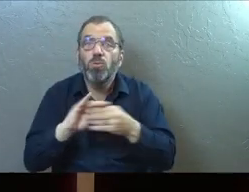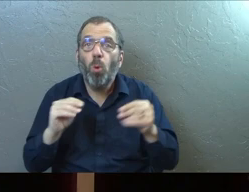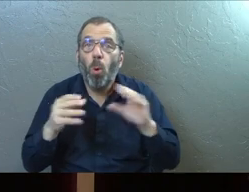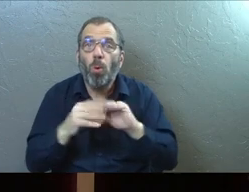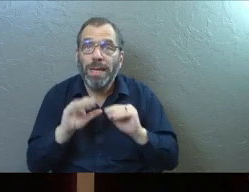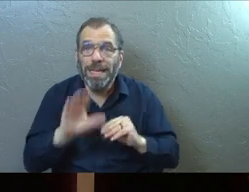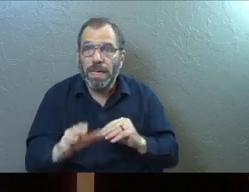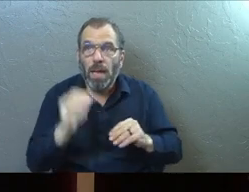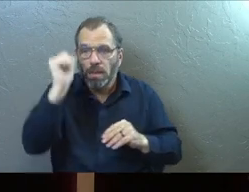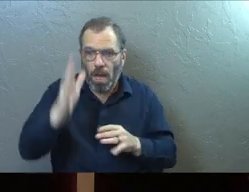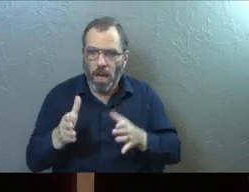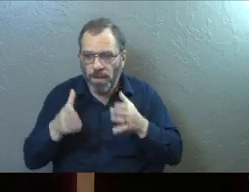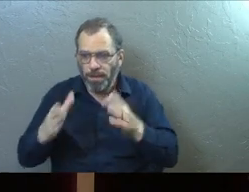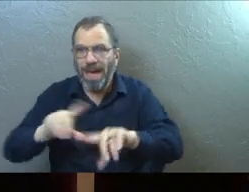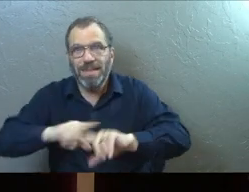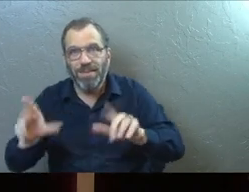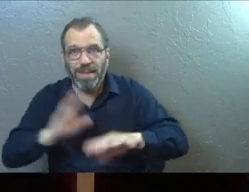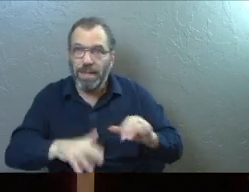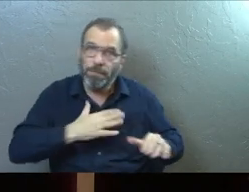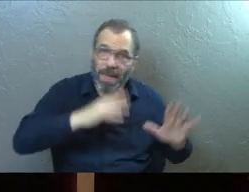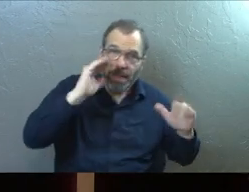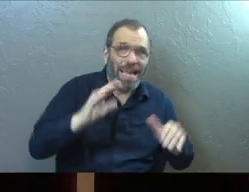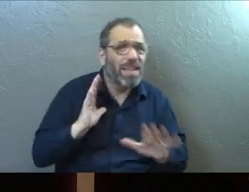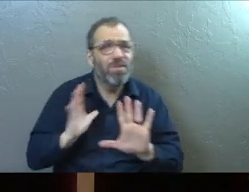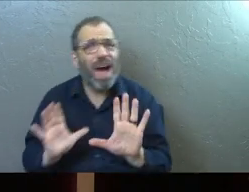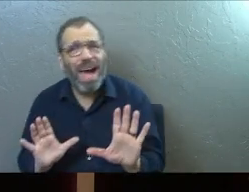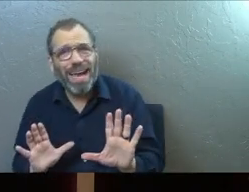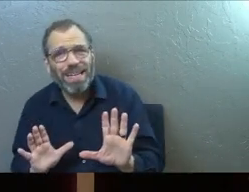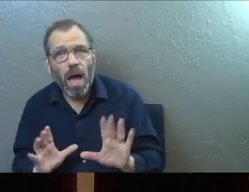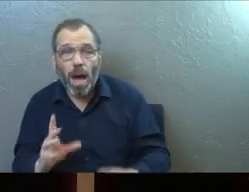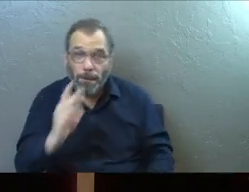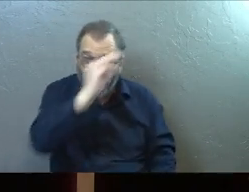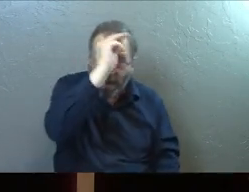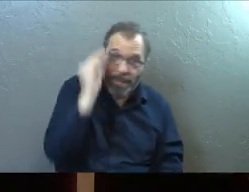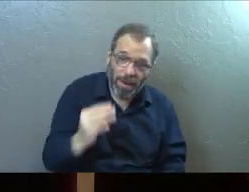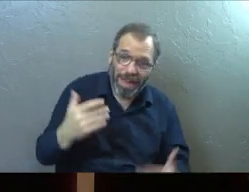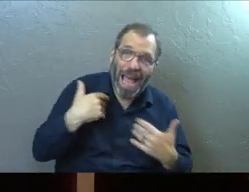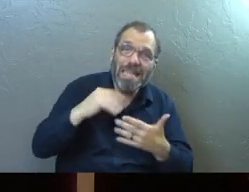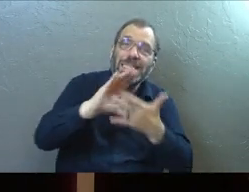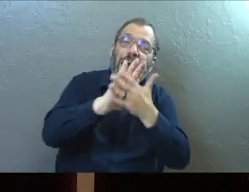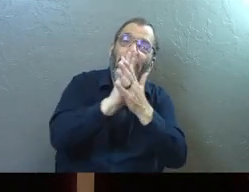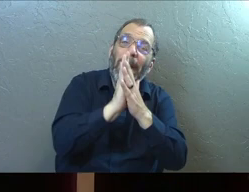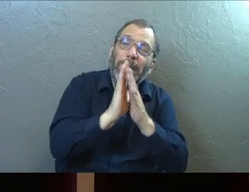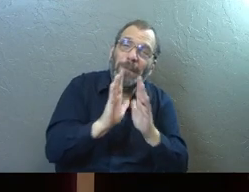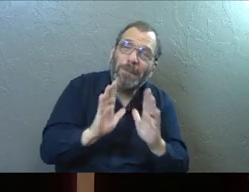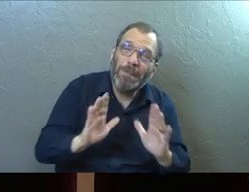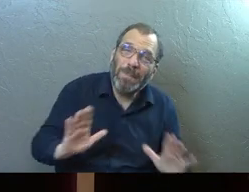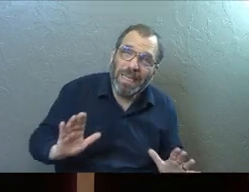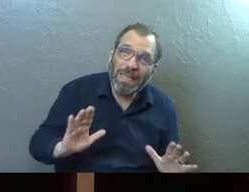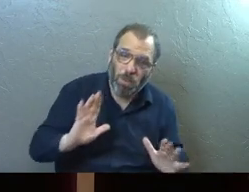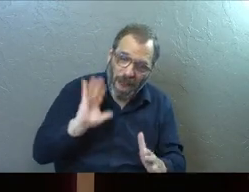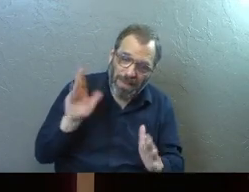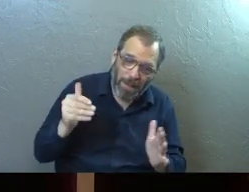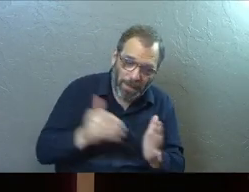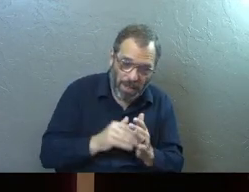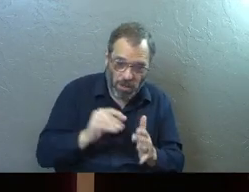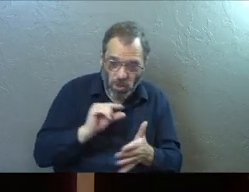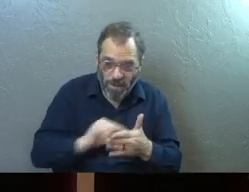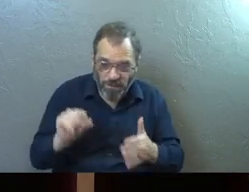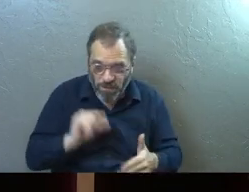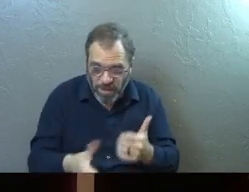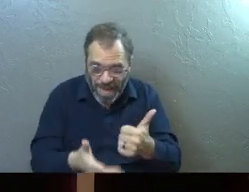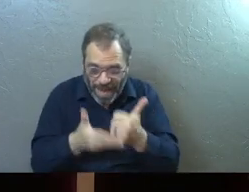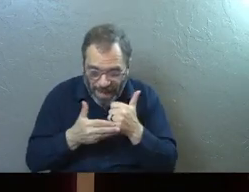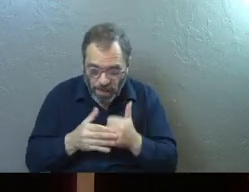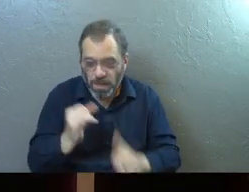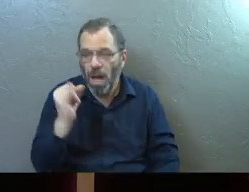has us on a path that looks different from what we thought, and that's okay. Amen. But Mary has peace even in the midst of that. And so I think this verse here is super